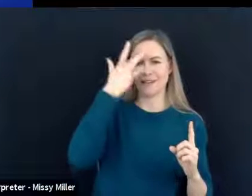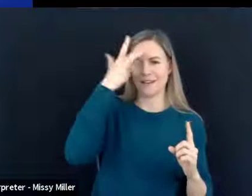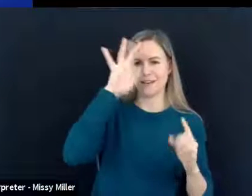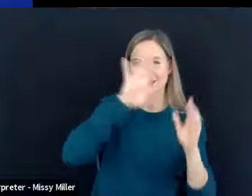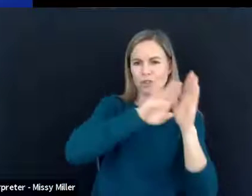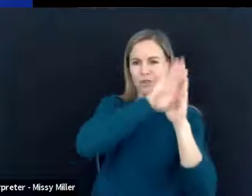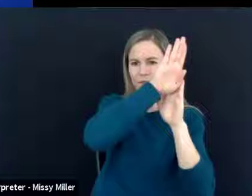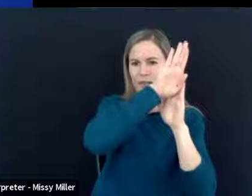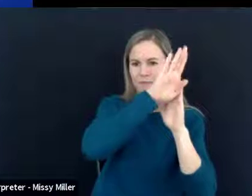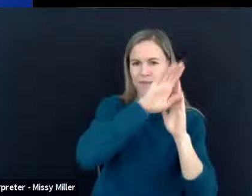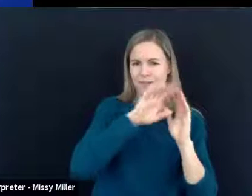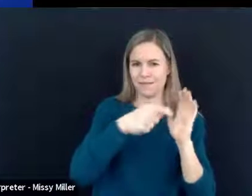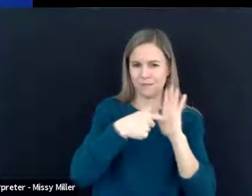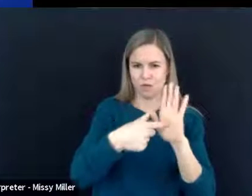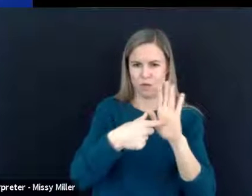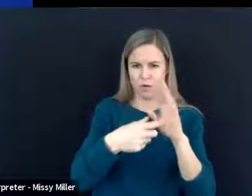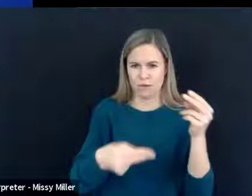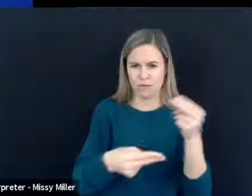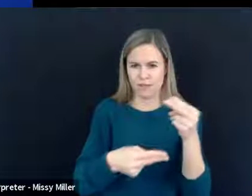that says